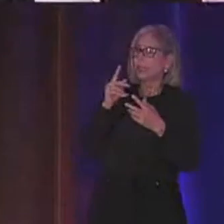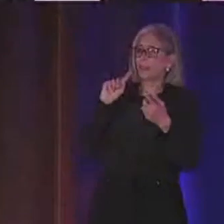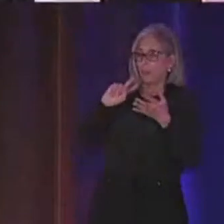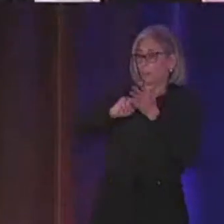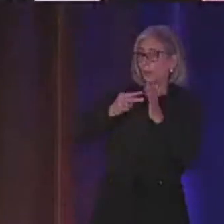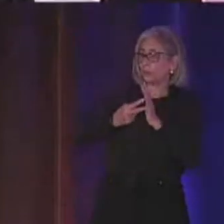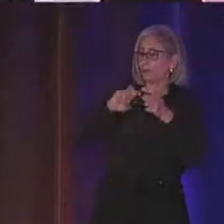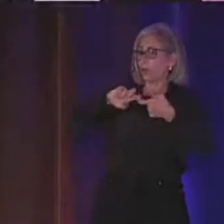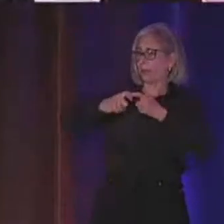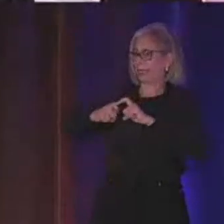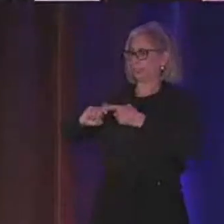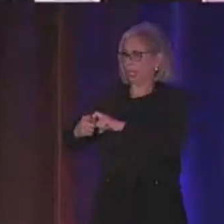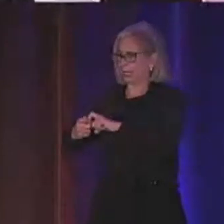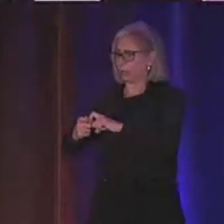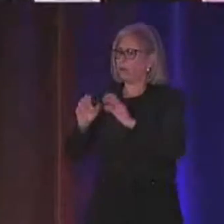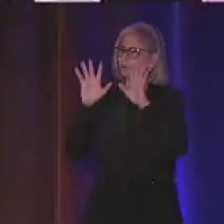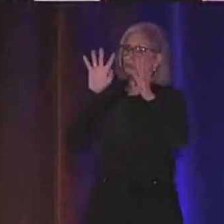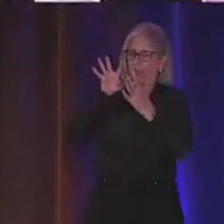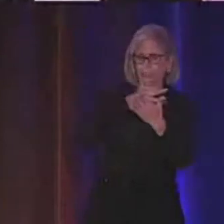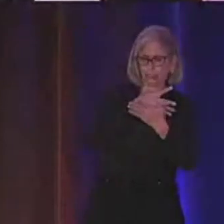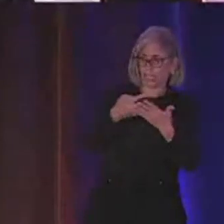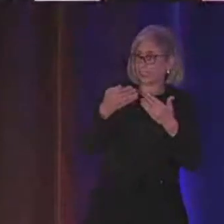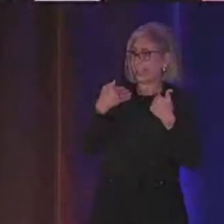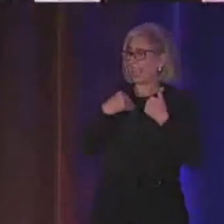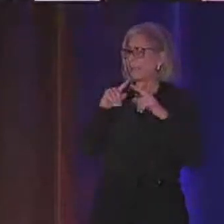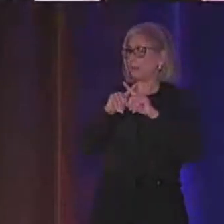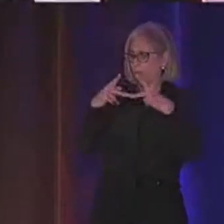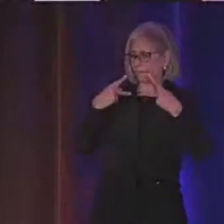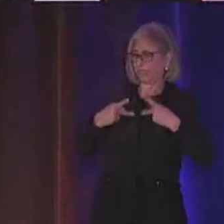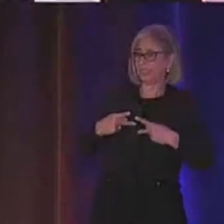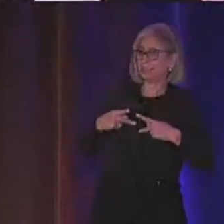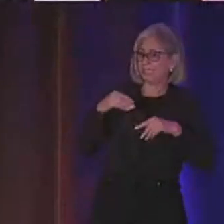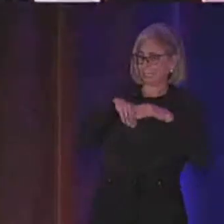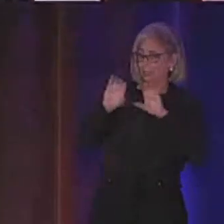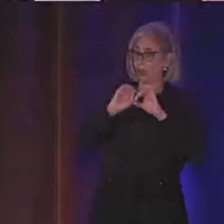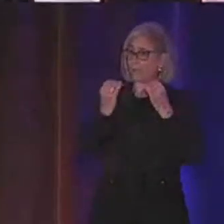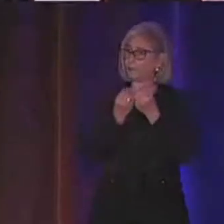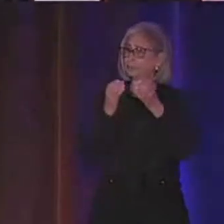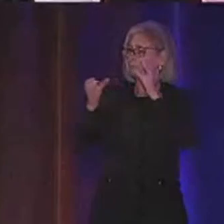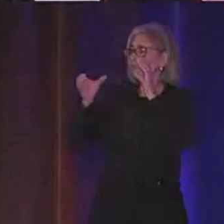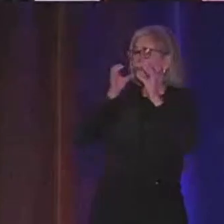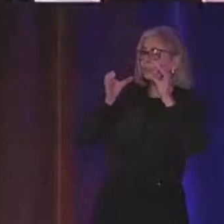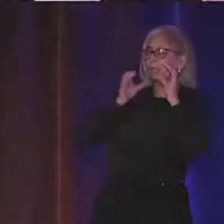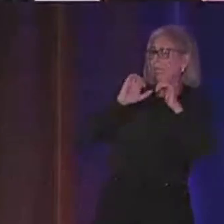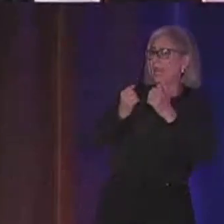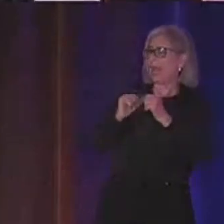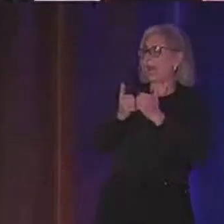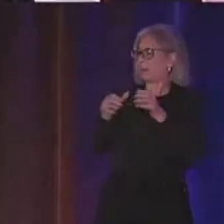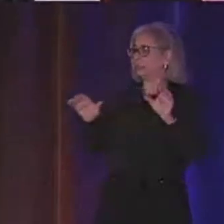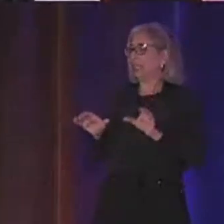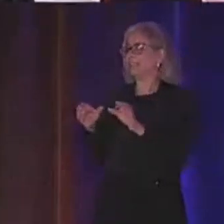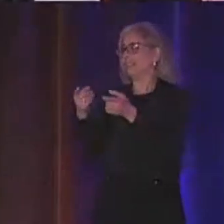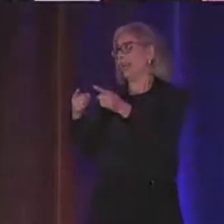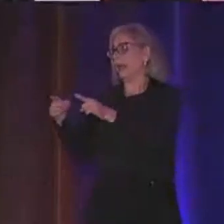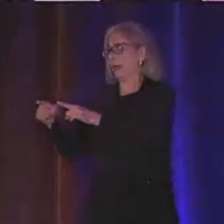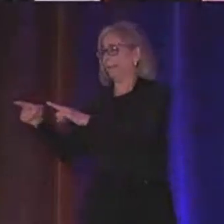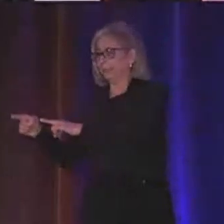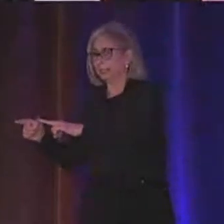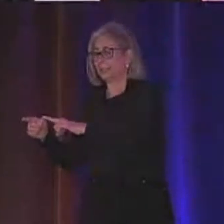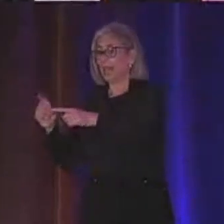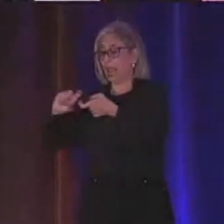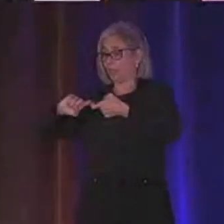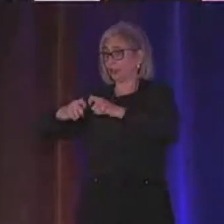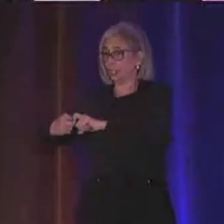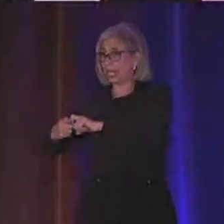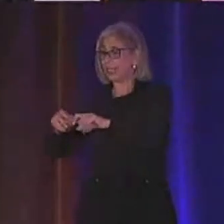We have all these great charts, but we want something physically in our offices to communicate how much activity is happening on-chain in